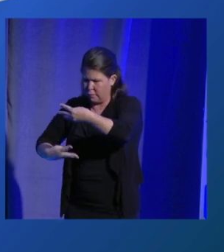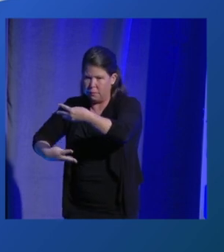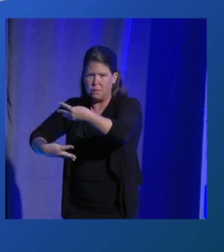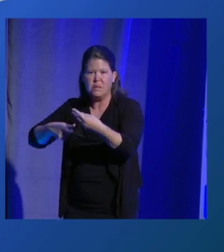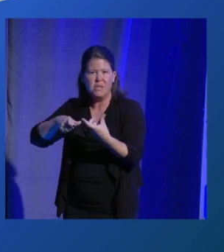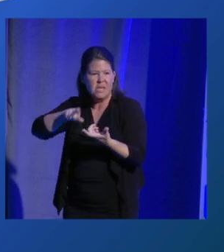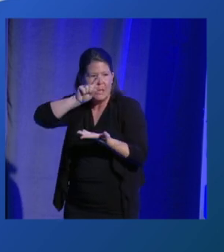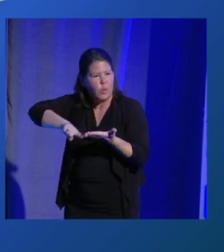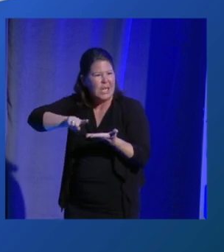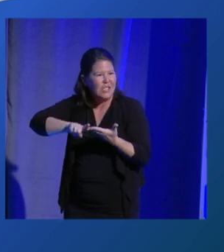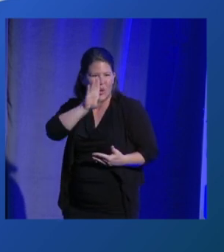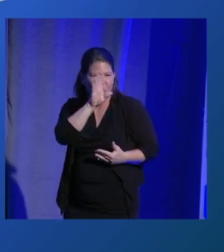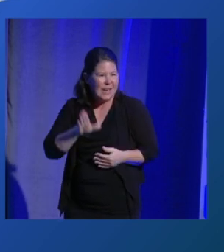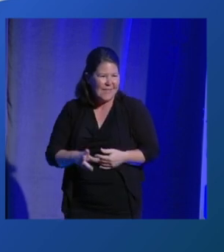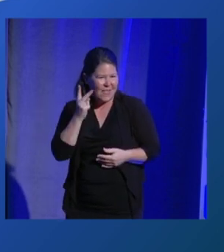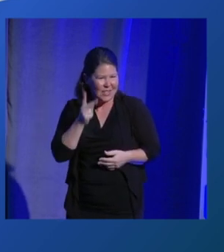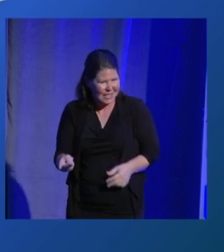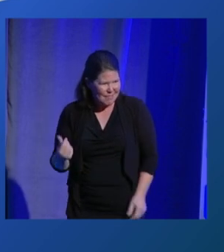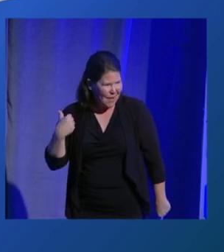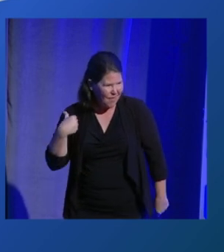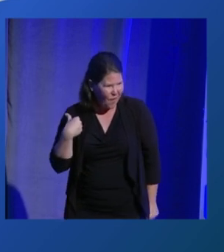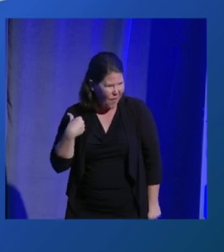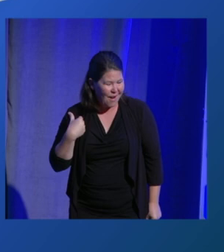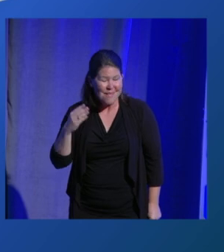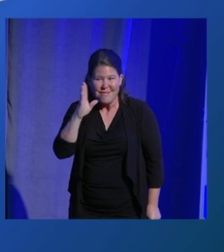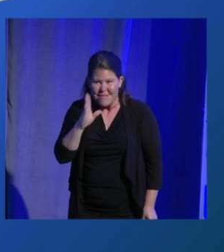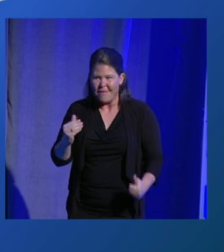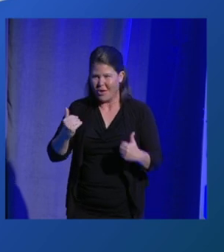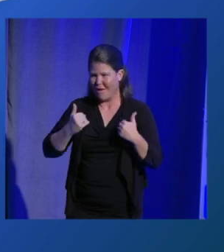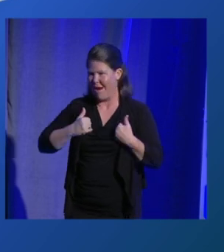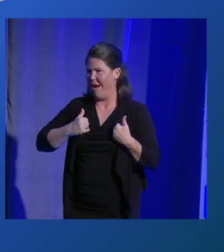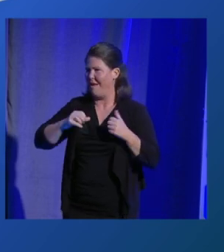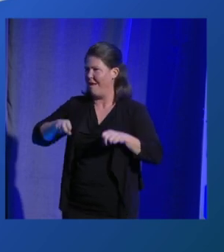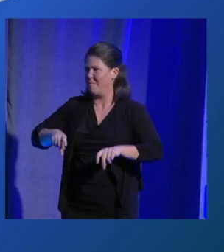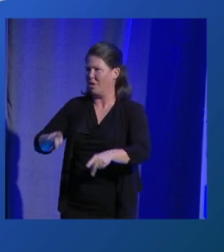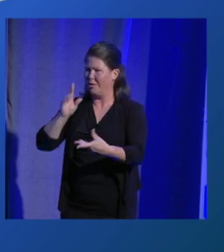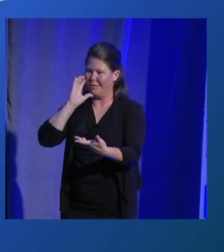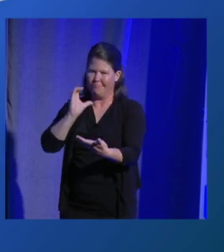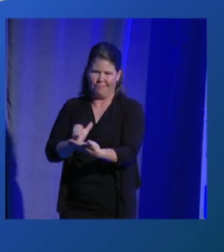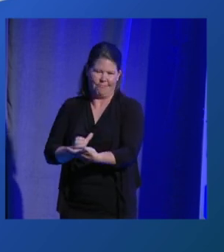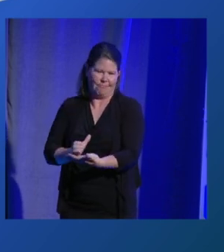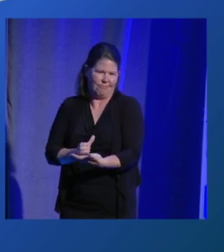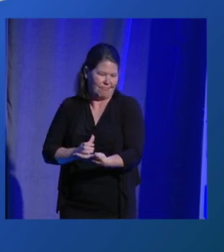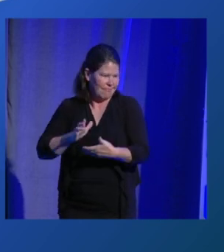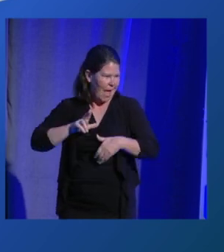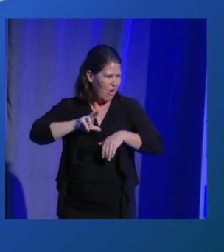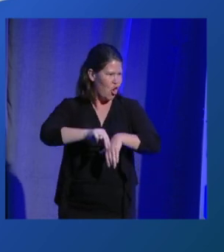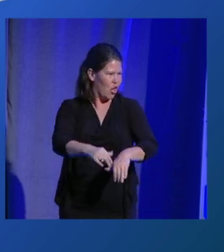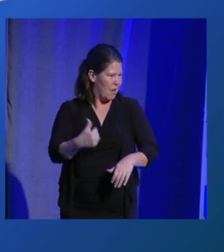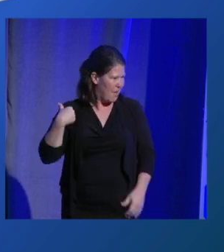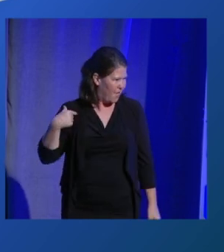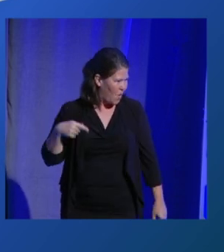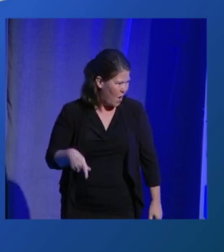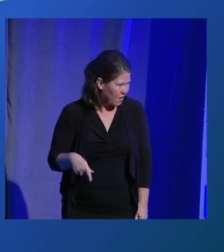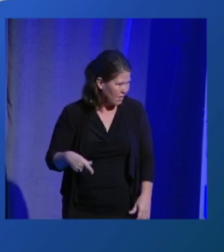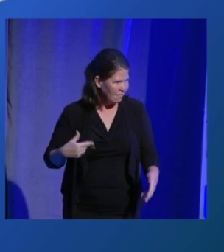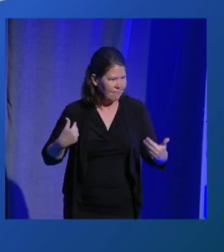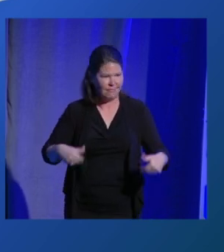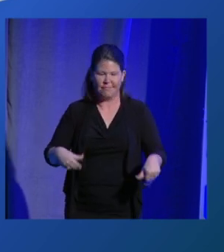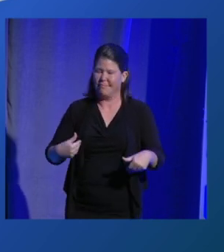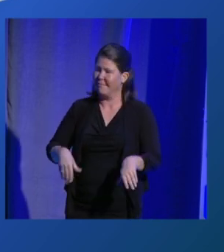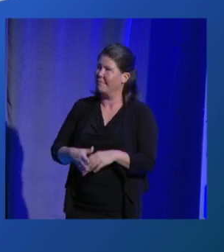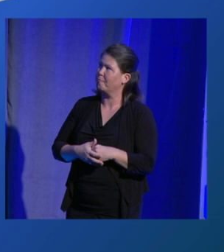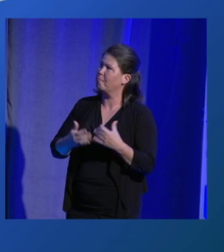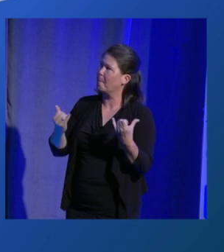study before so this brings me to the radiant Earth foundation and